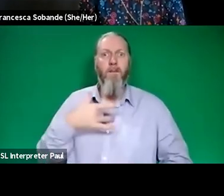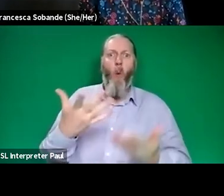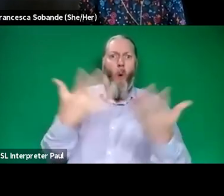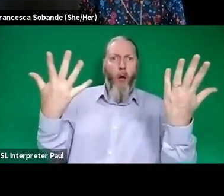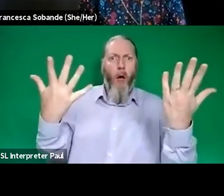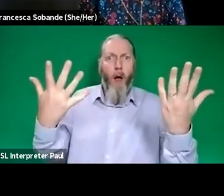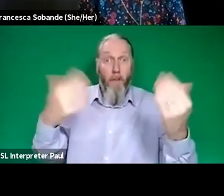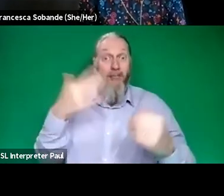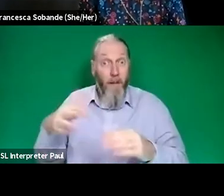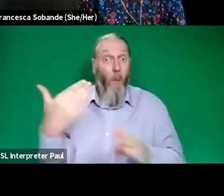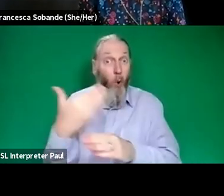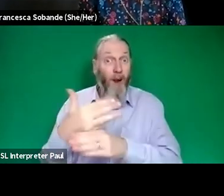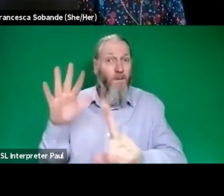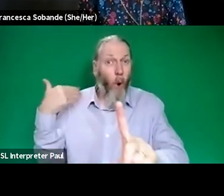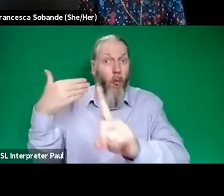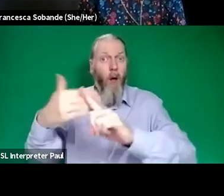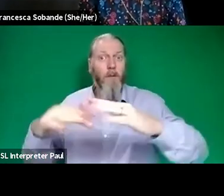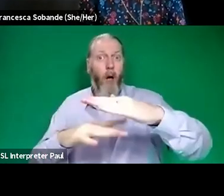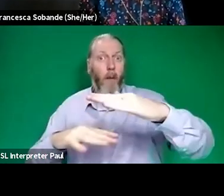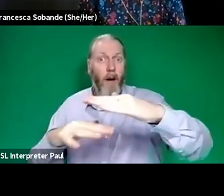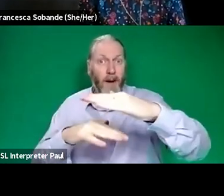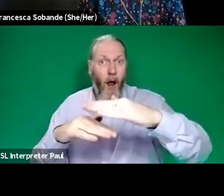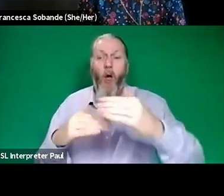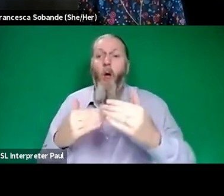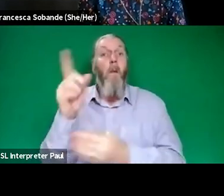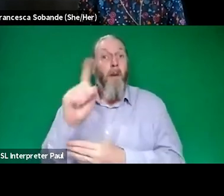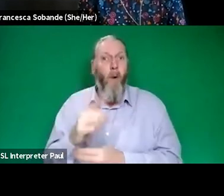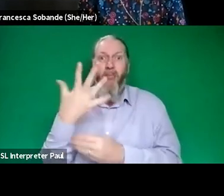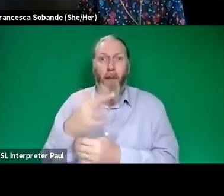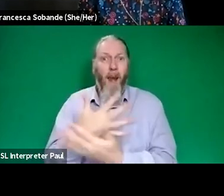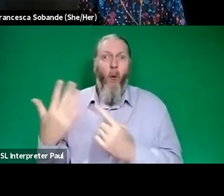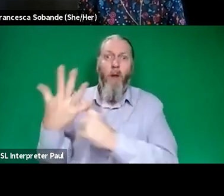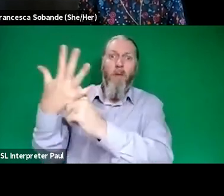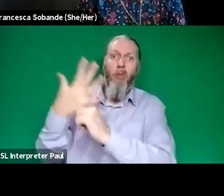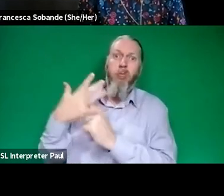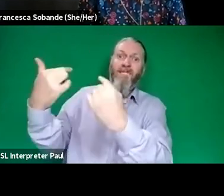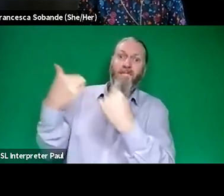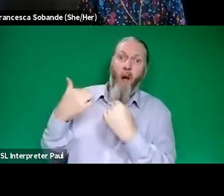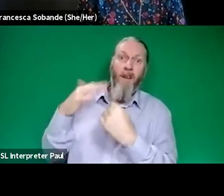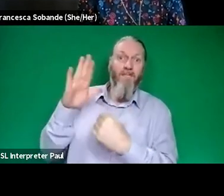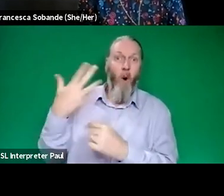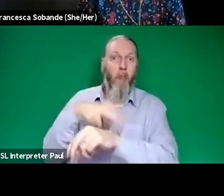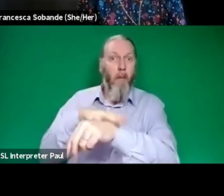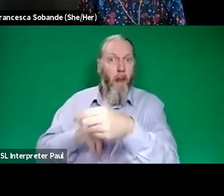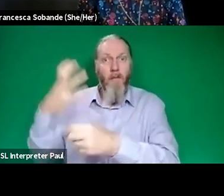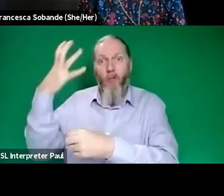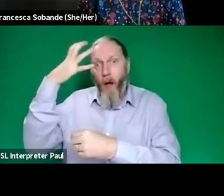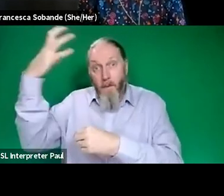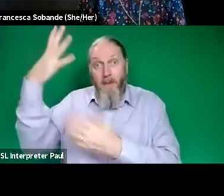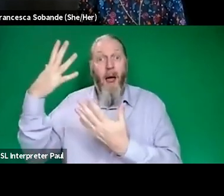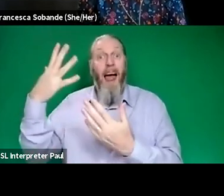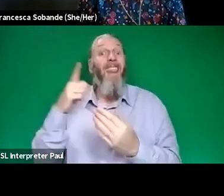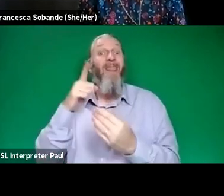face violence from, you know, fascist and white supremacist organizations. So had to essentially digitally scrub themselves because of the